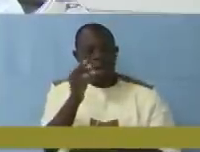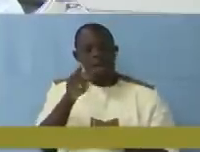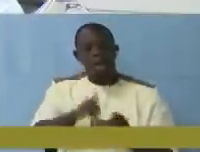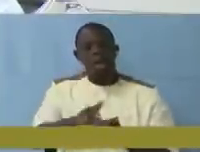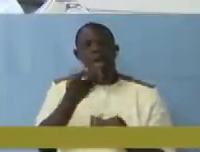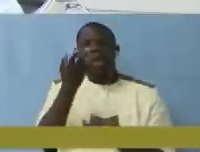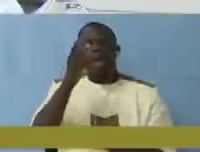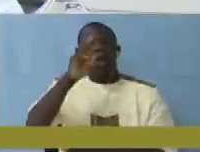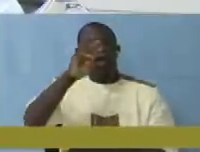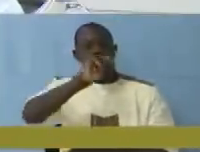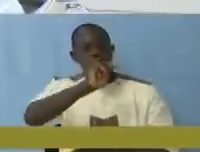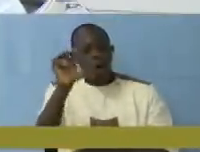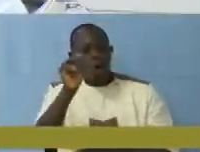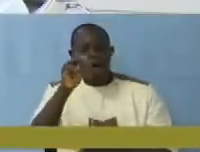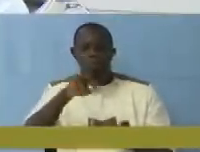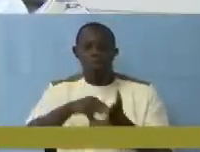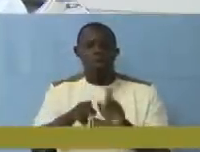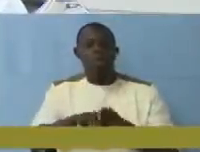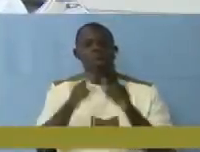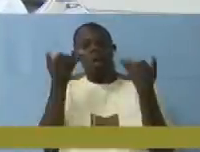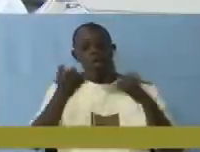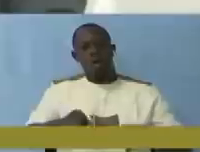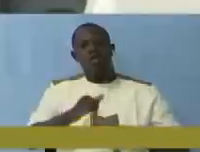Let's hear your position. What?